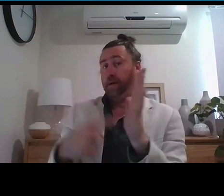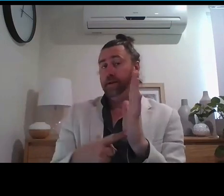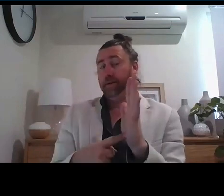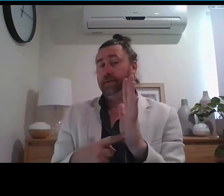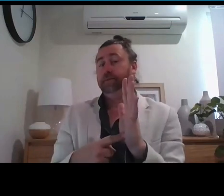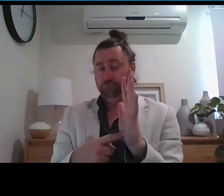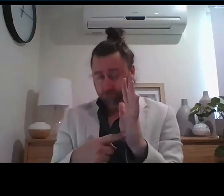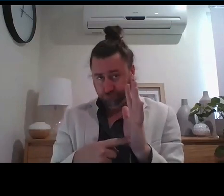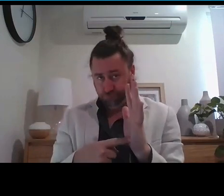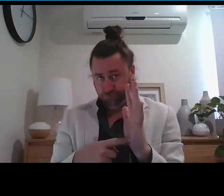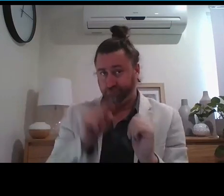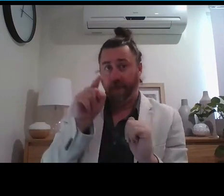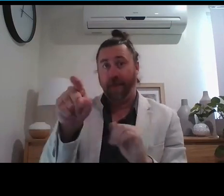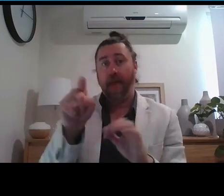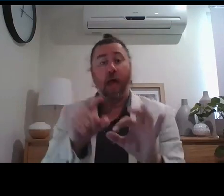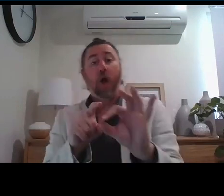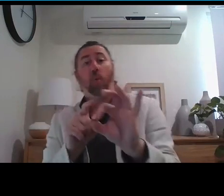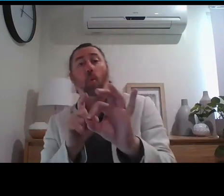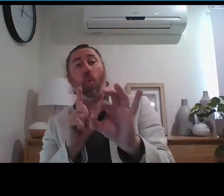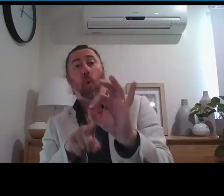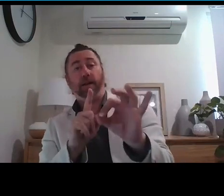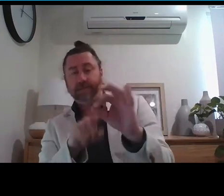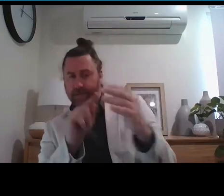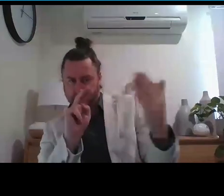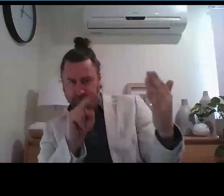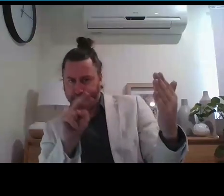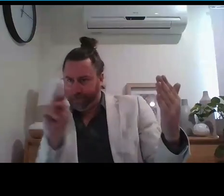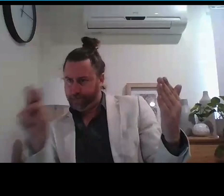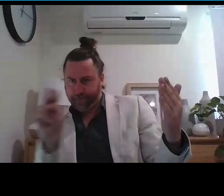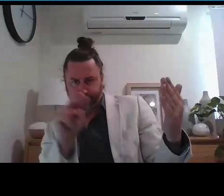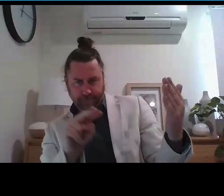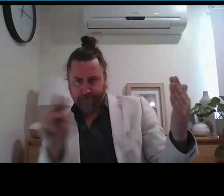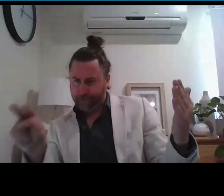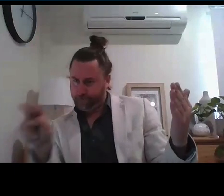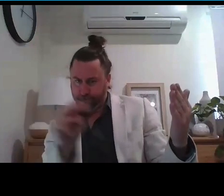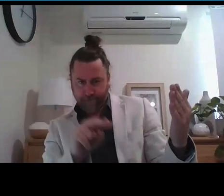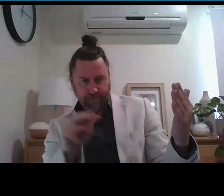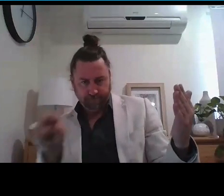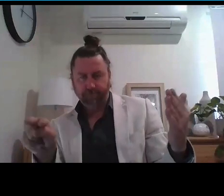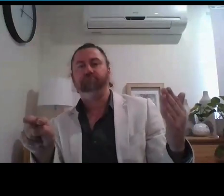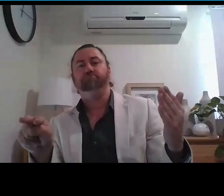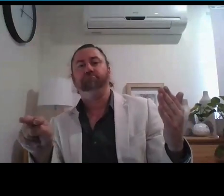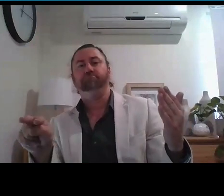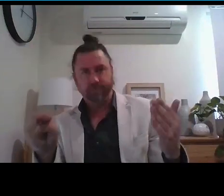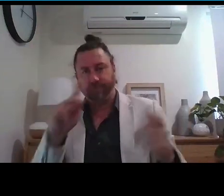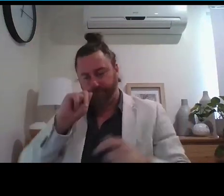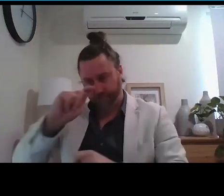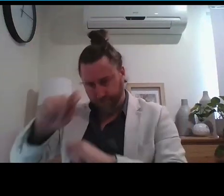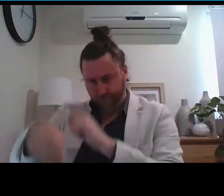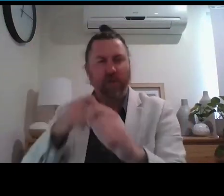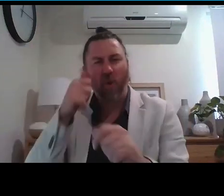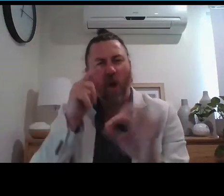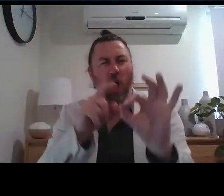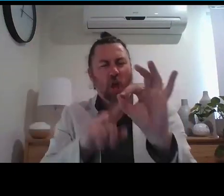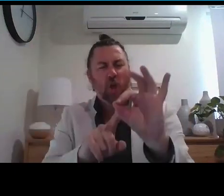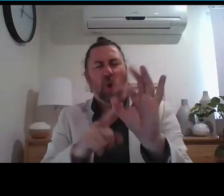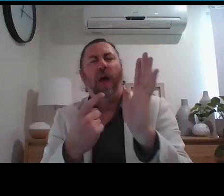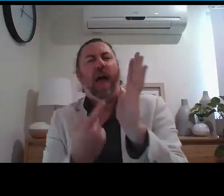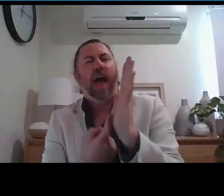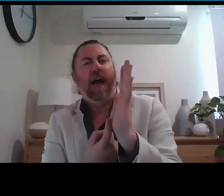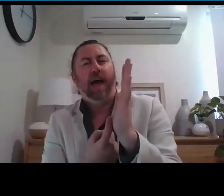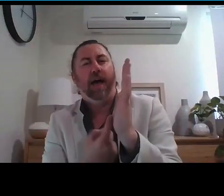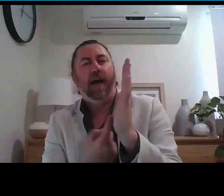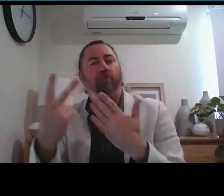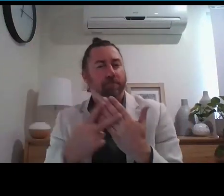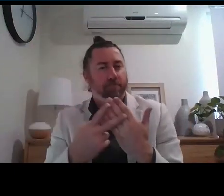Quality indicators are transformed from those reported for the QI program for